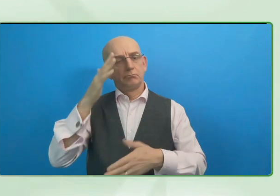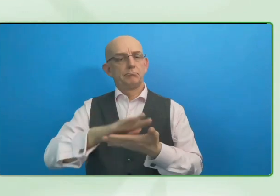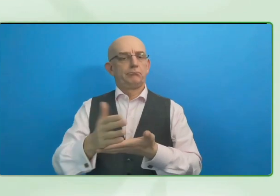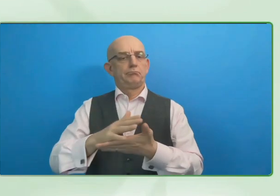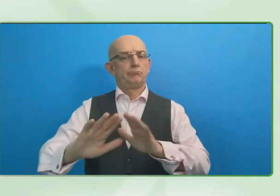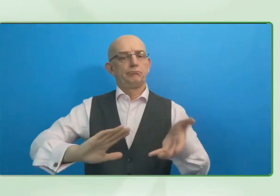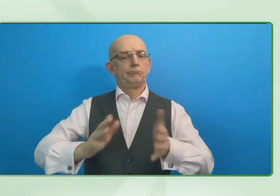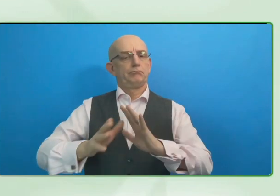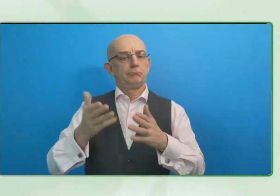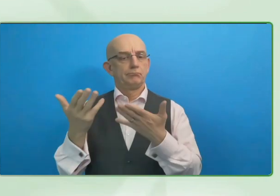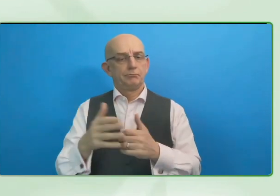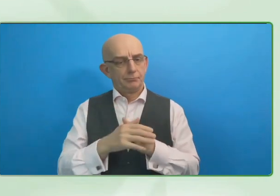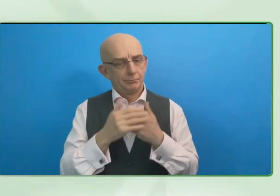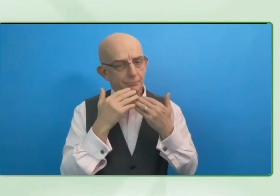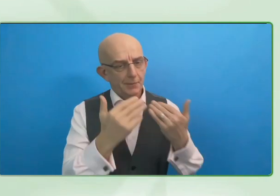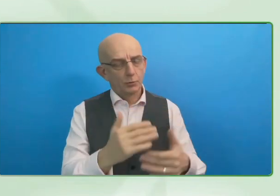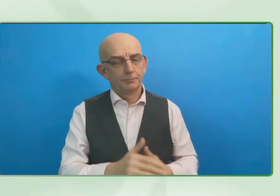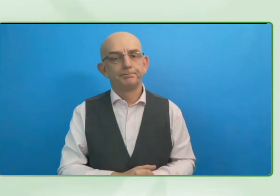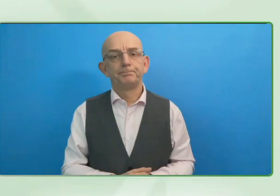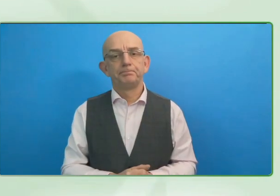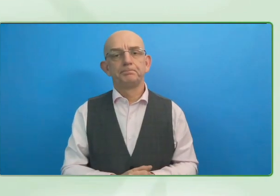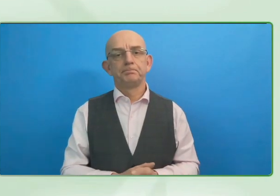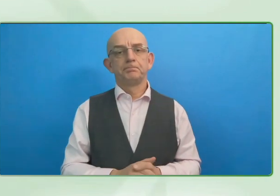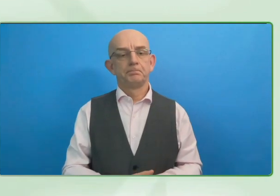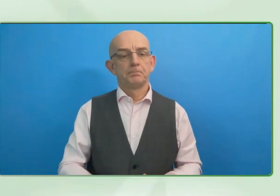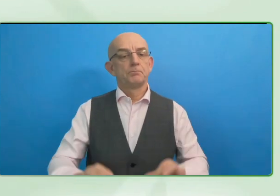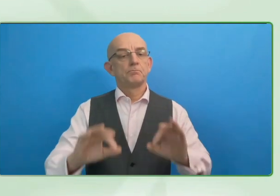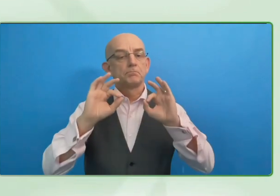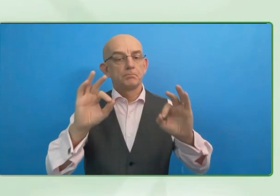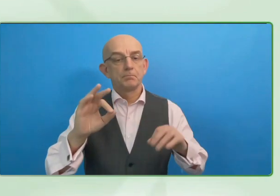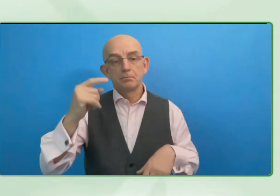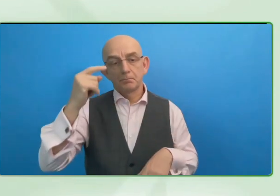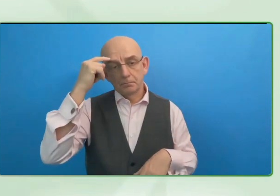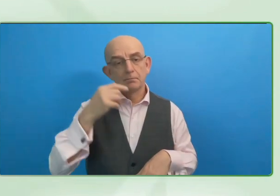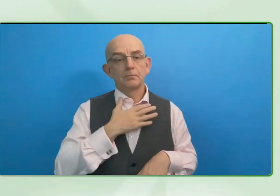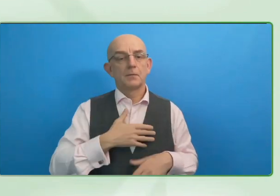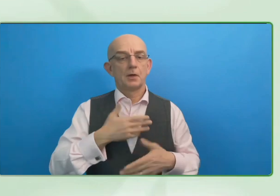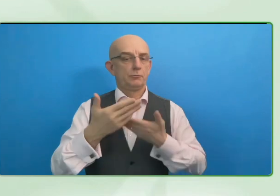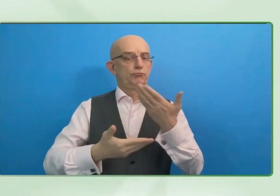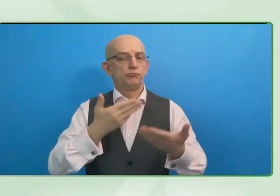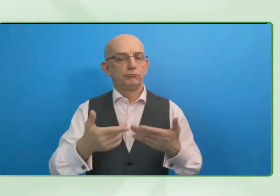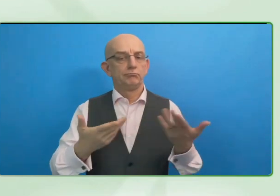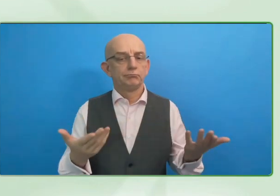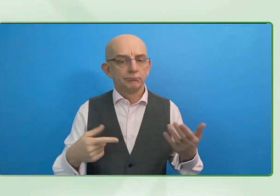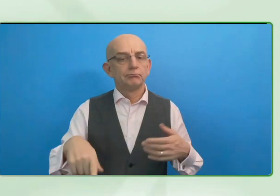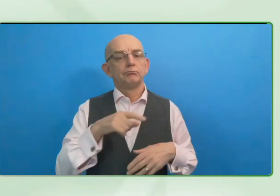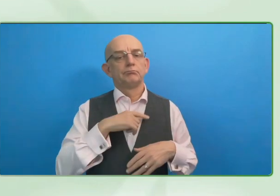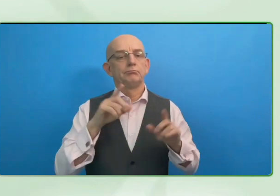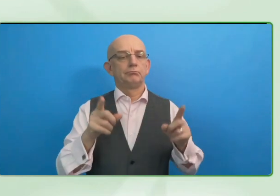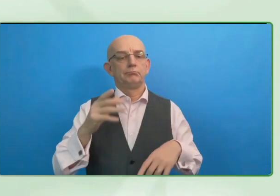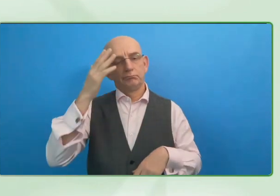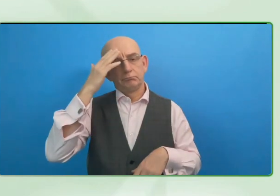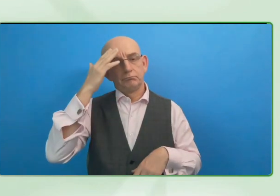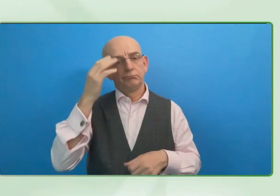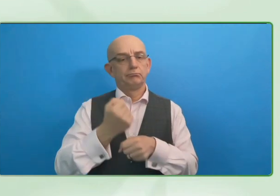Okay, I think I'd like to make a comment, and also we need to recognize collaboration is the most important thing